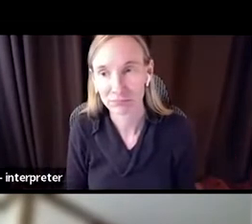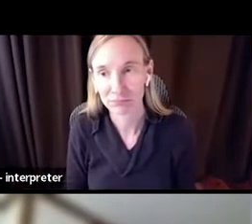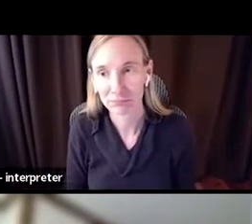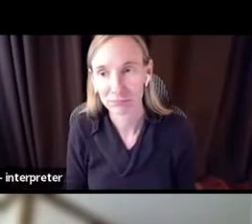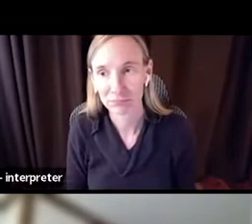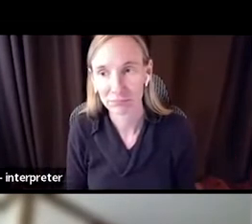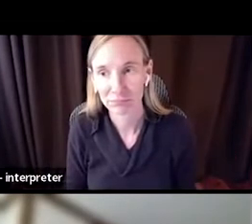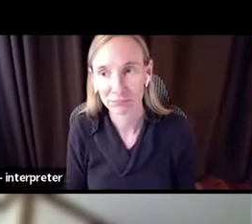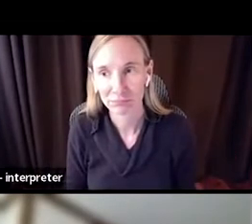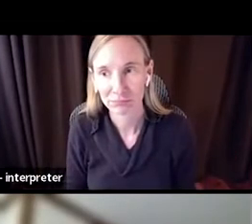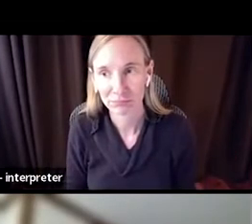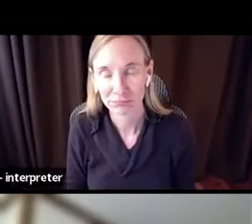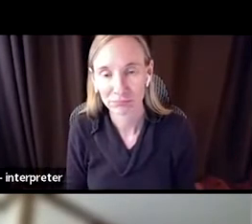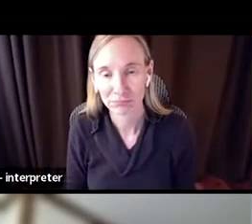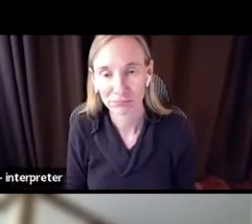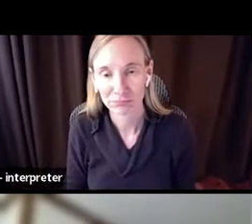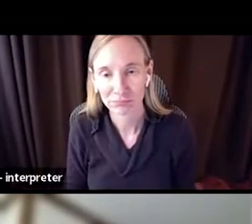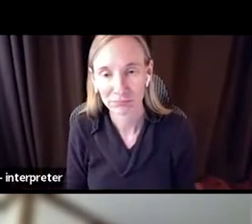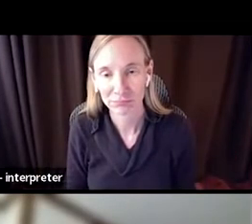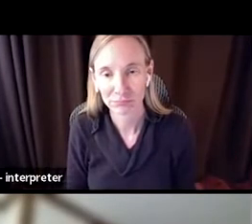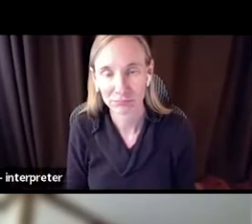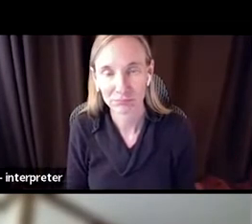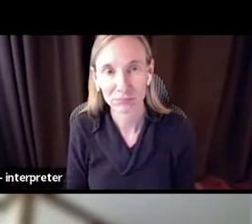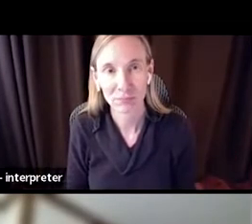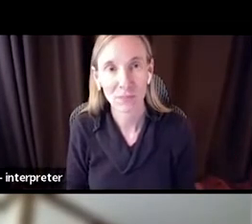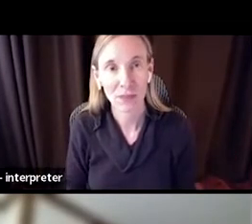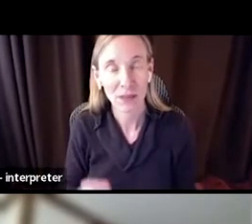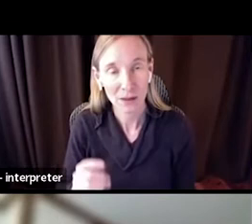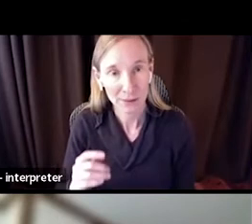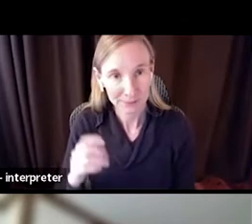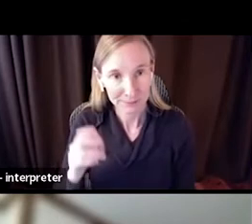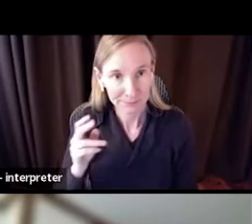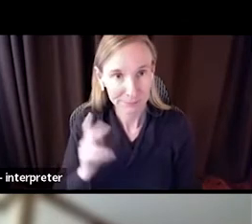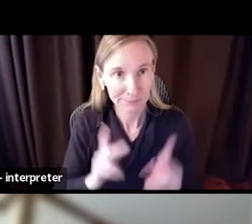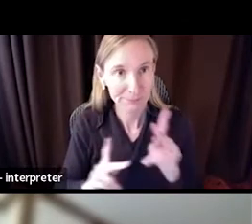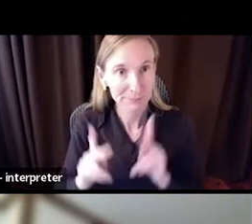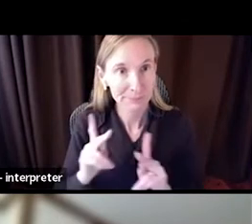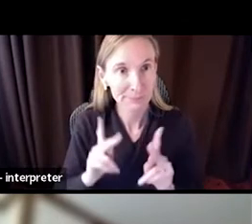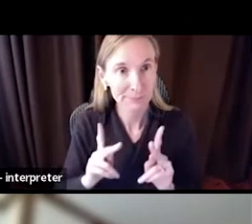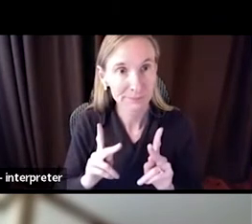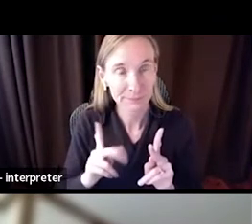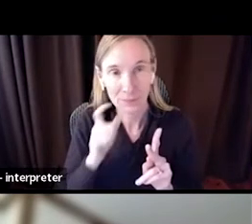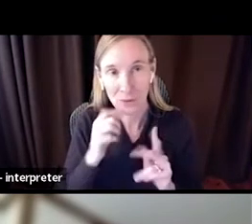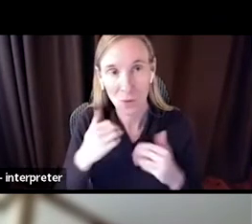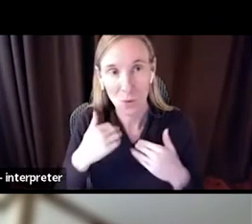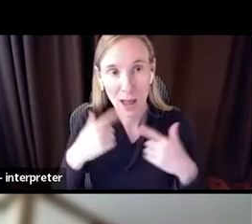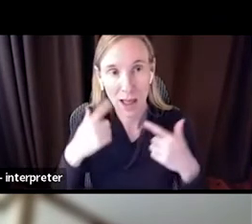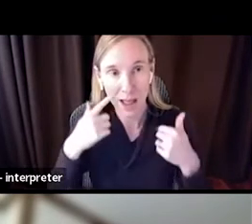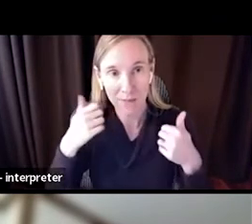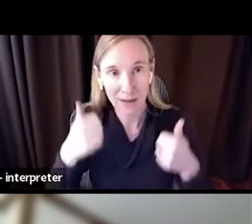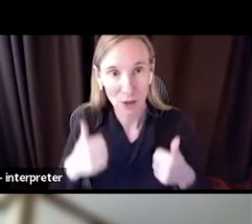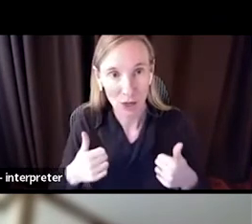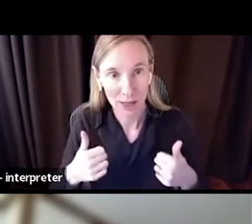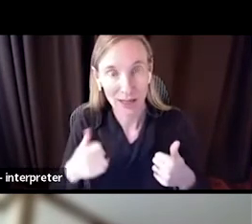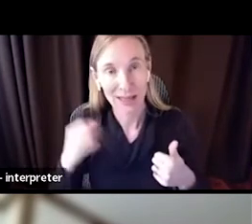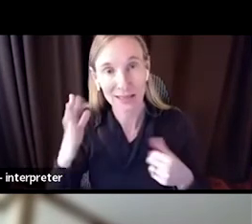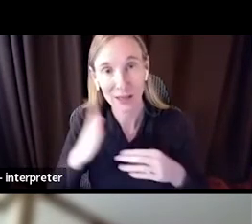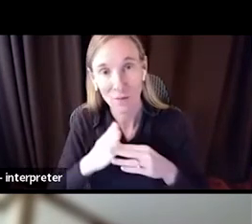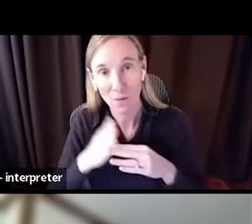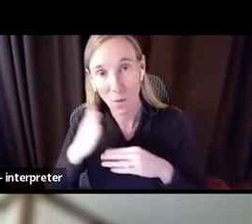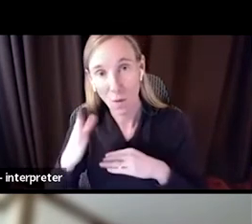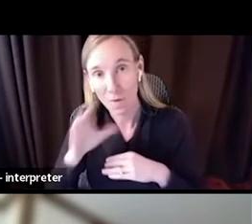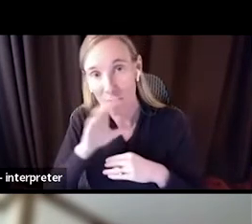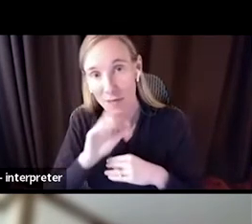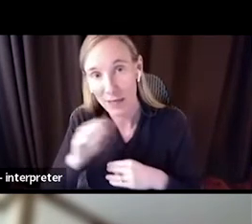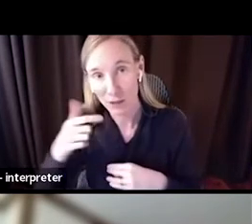Sure. So for those patients who are over the age of 21,